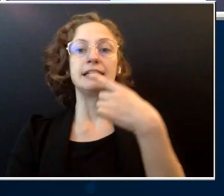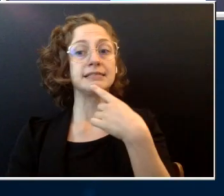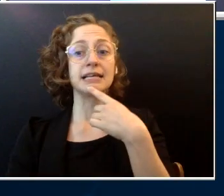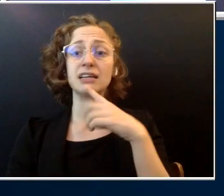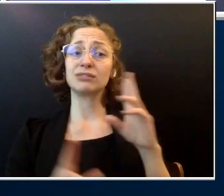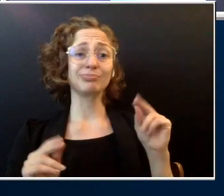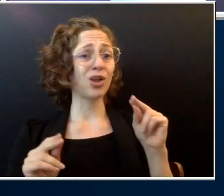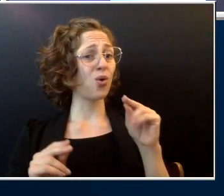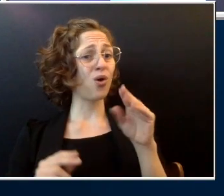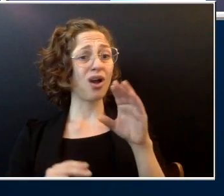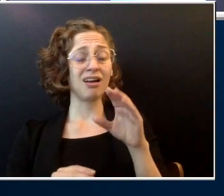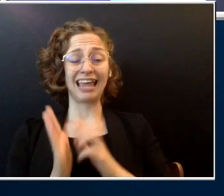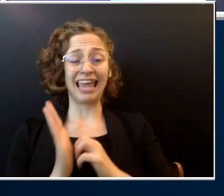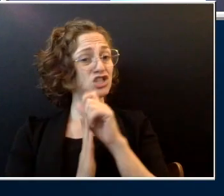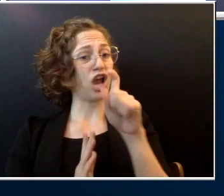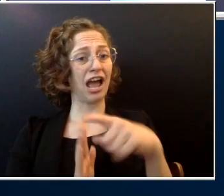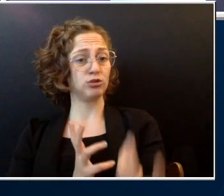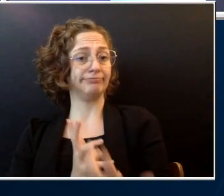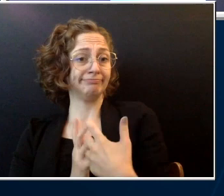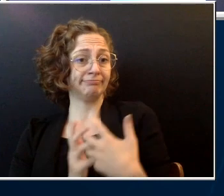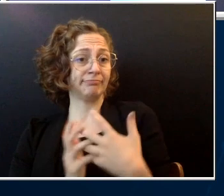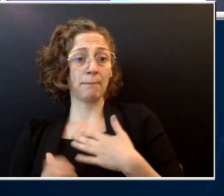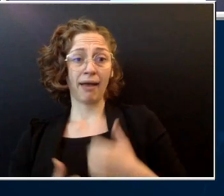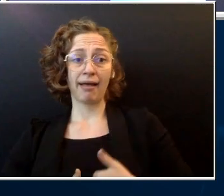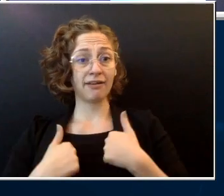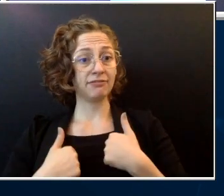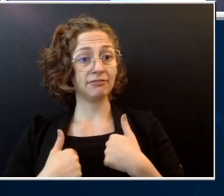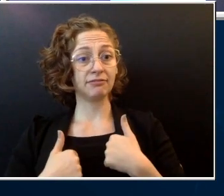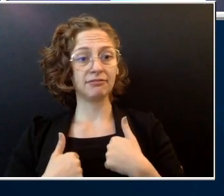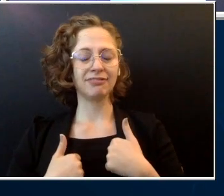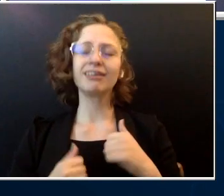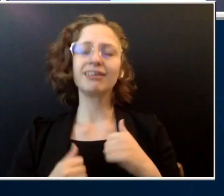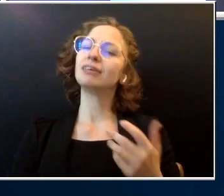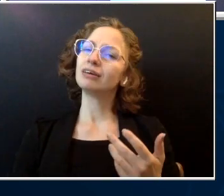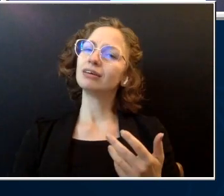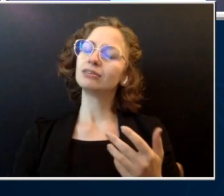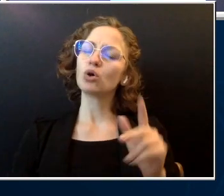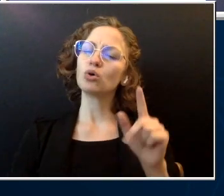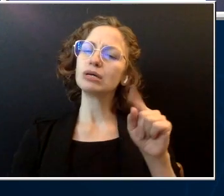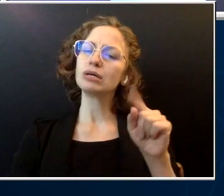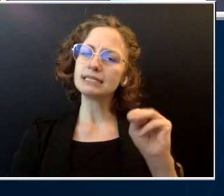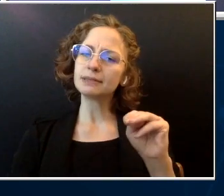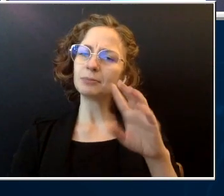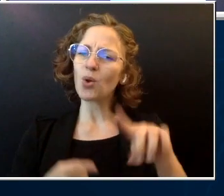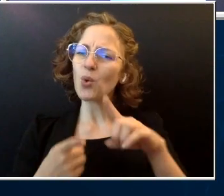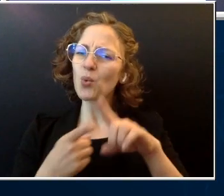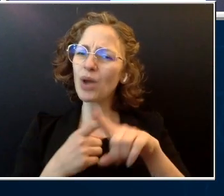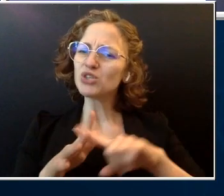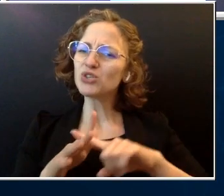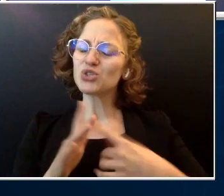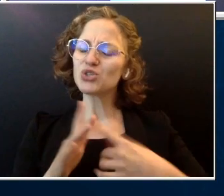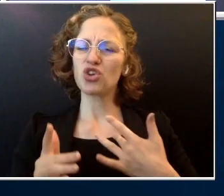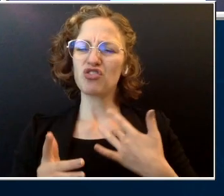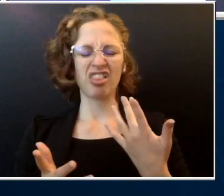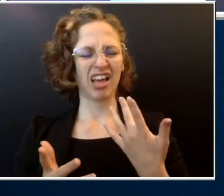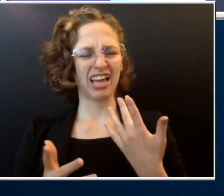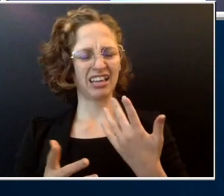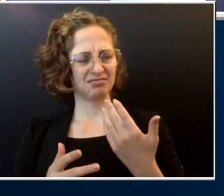note, Tim, when did you start to feel like you had more than just a few months to live from what they had originally